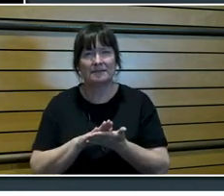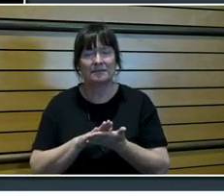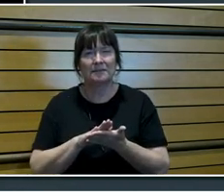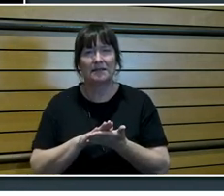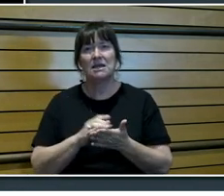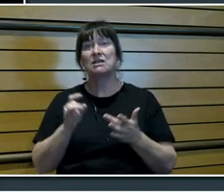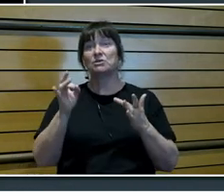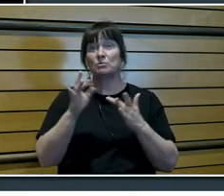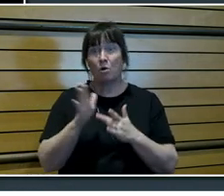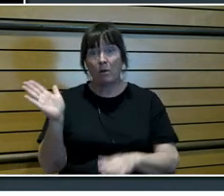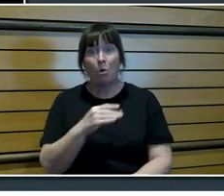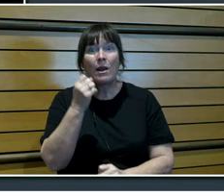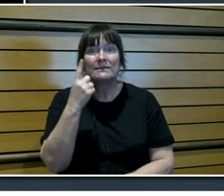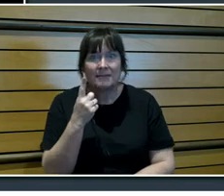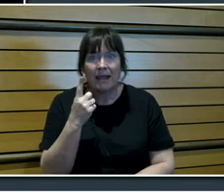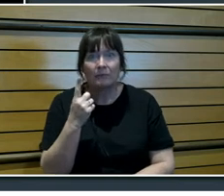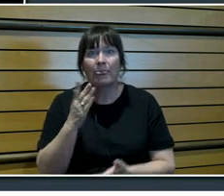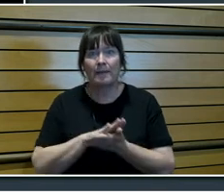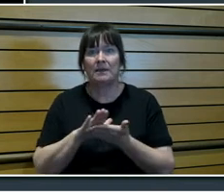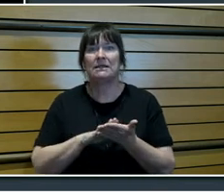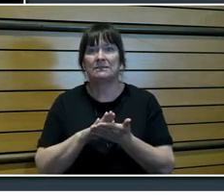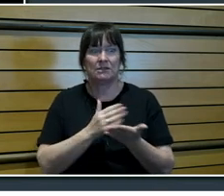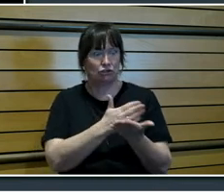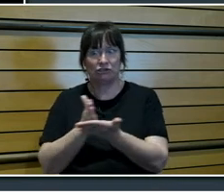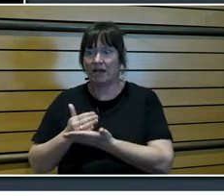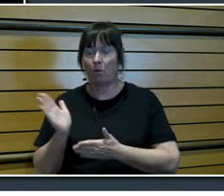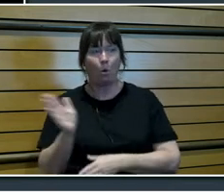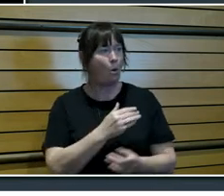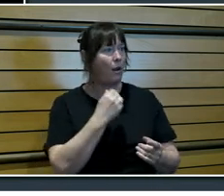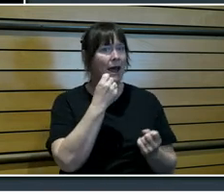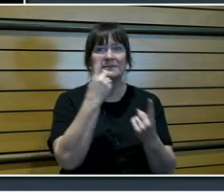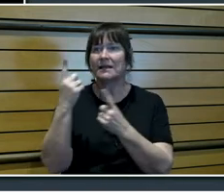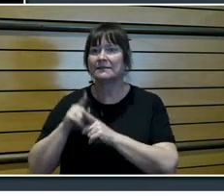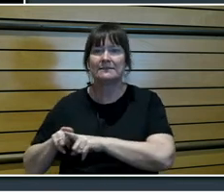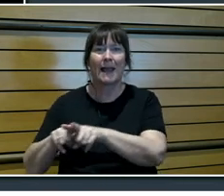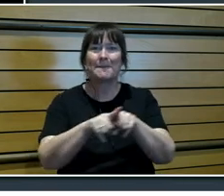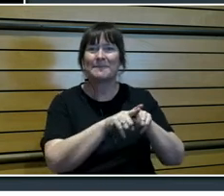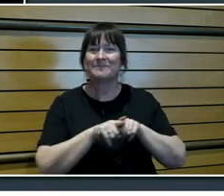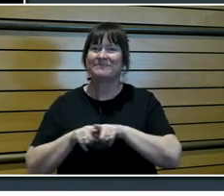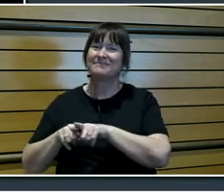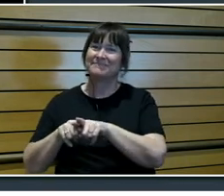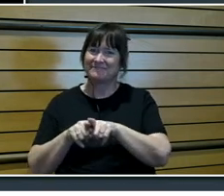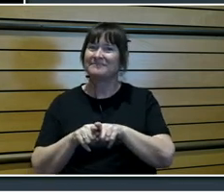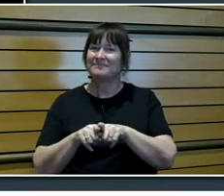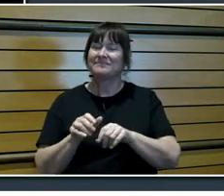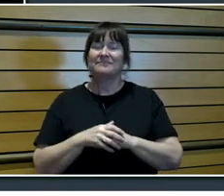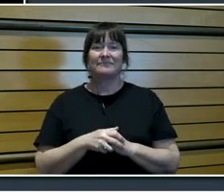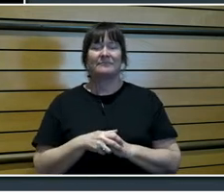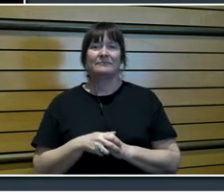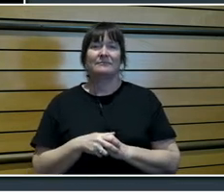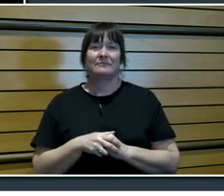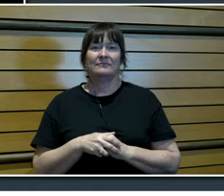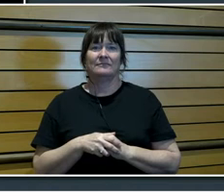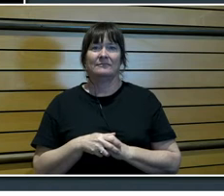it's vital that we do understand that and share that understanding at the new environment in the council table.